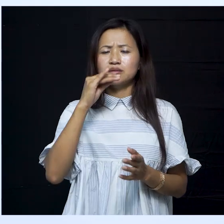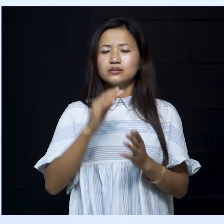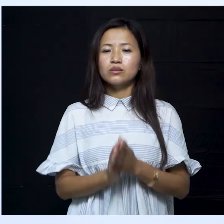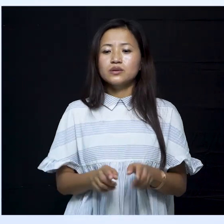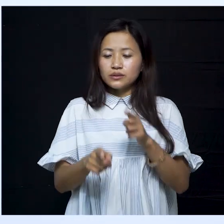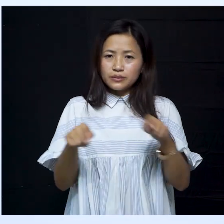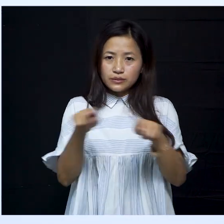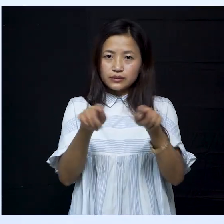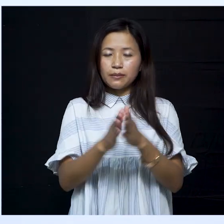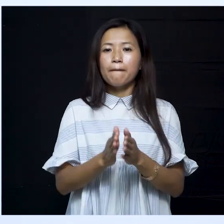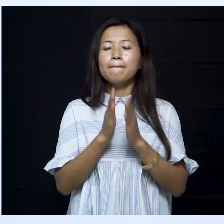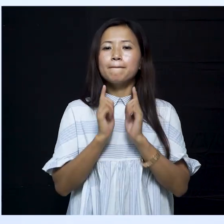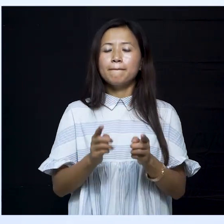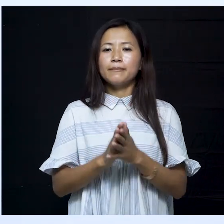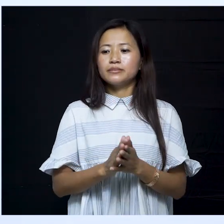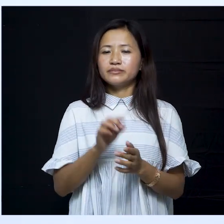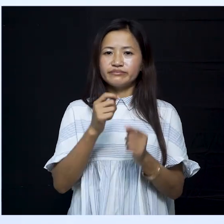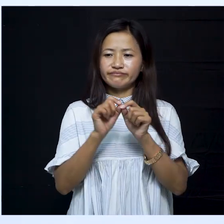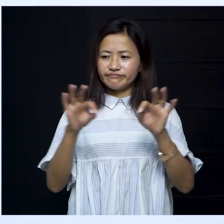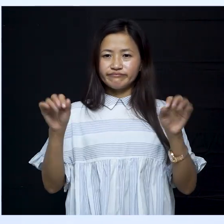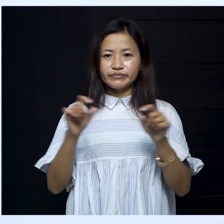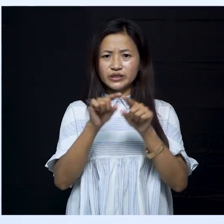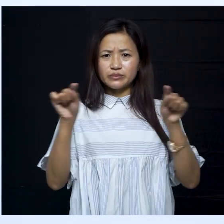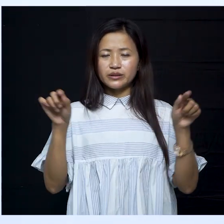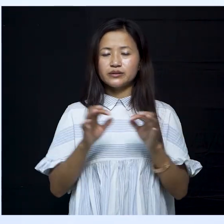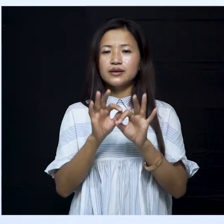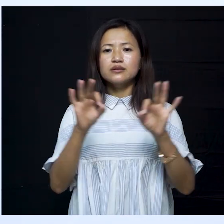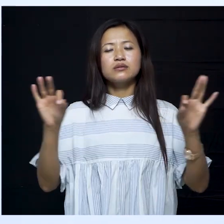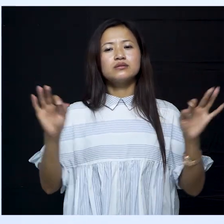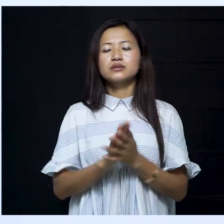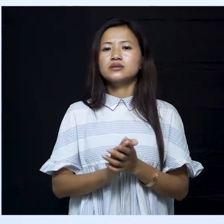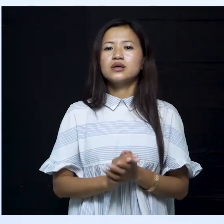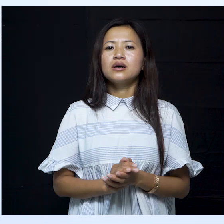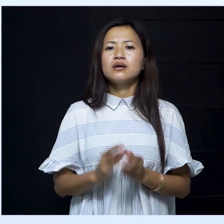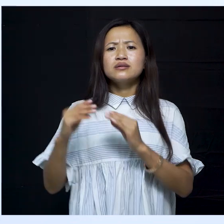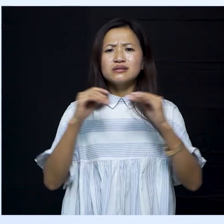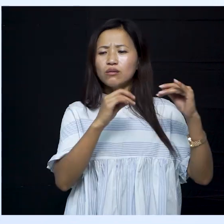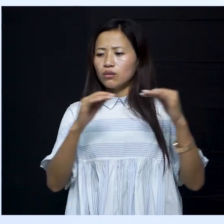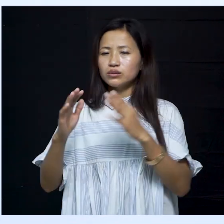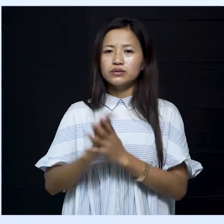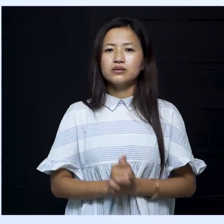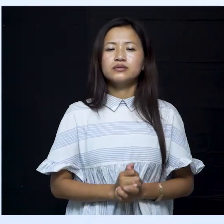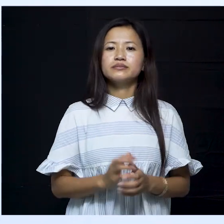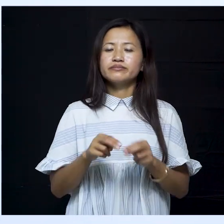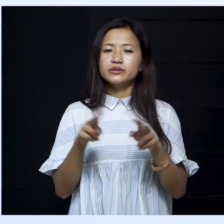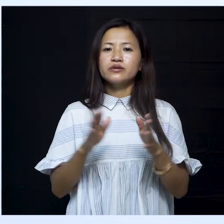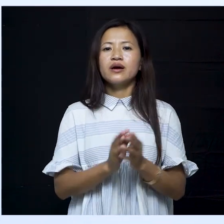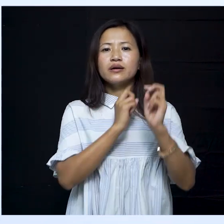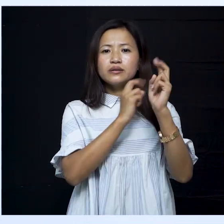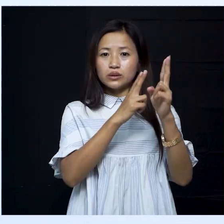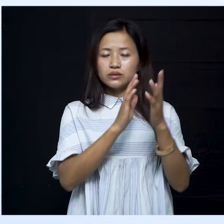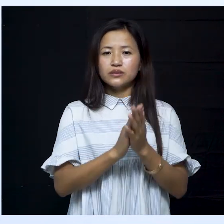carries different meanings. Then again, you would find varying difference in spelling, such as honor, H-O-N-O-U-R in terms